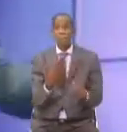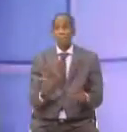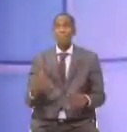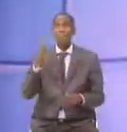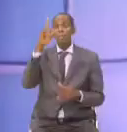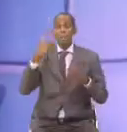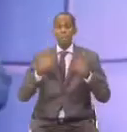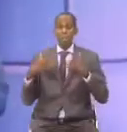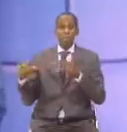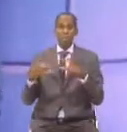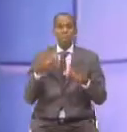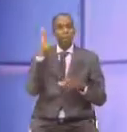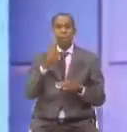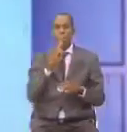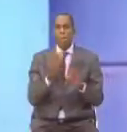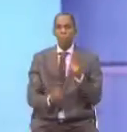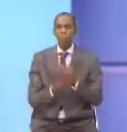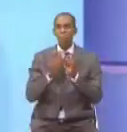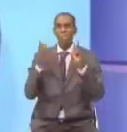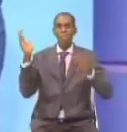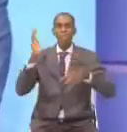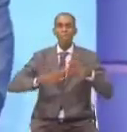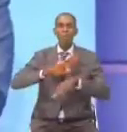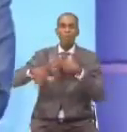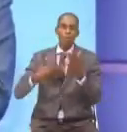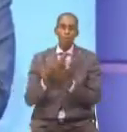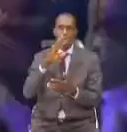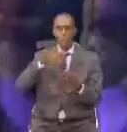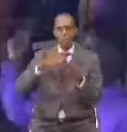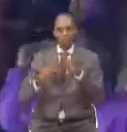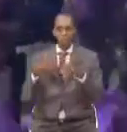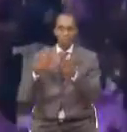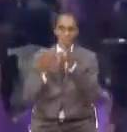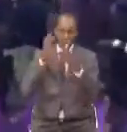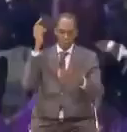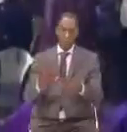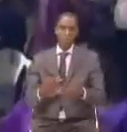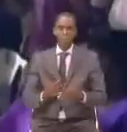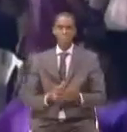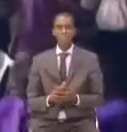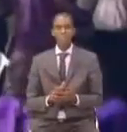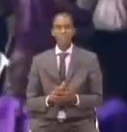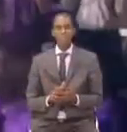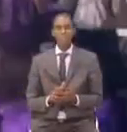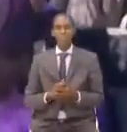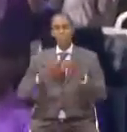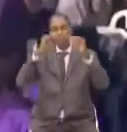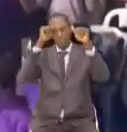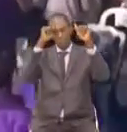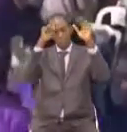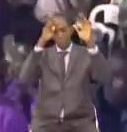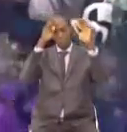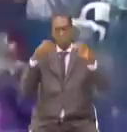done will be greater than all your problems in Jesus' name. Father,